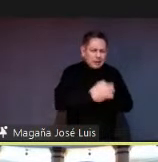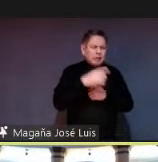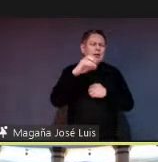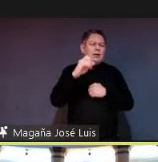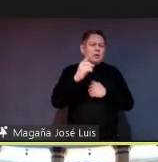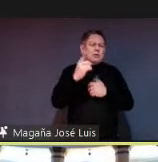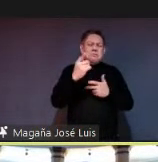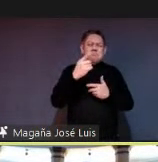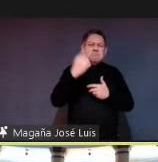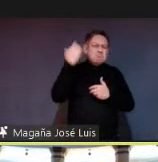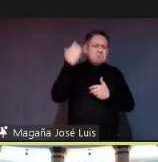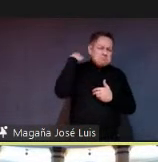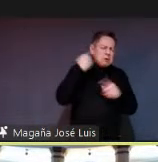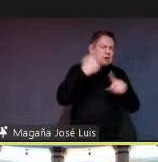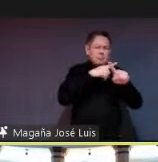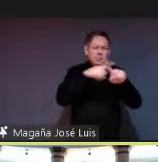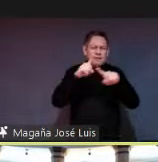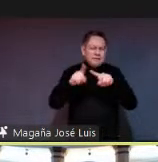and many others.